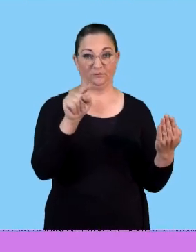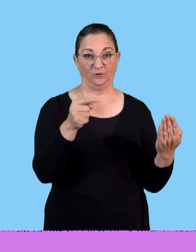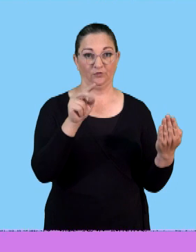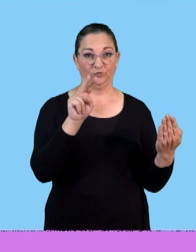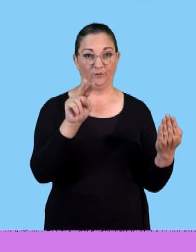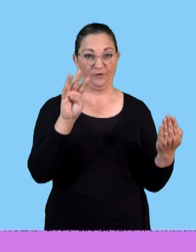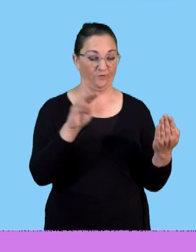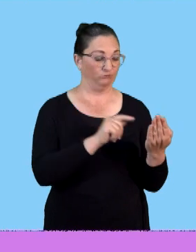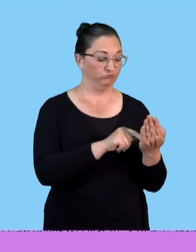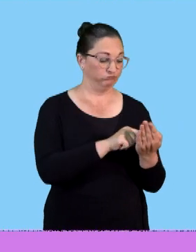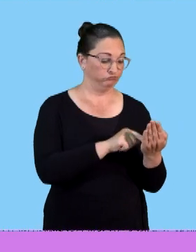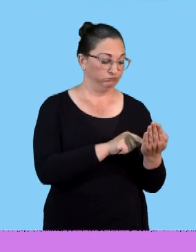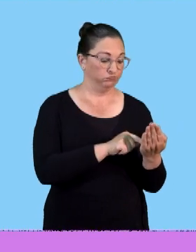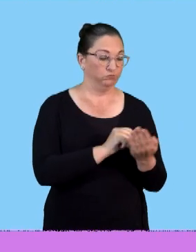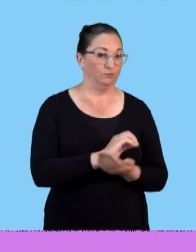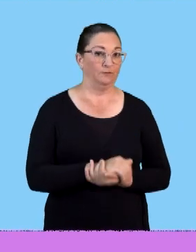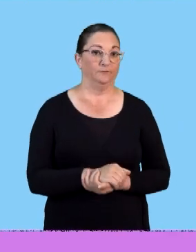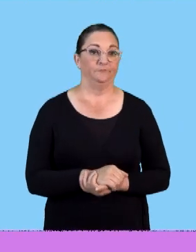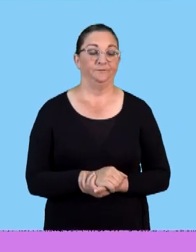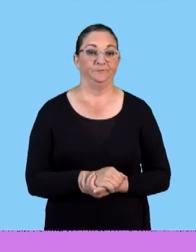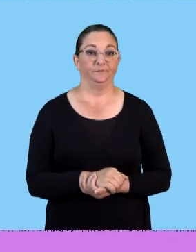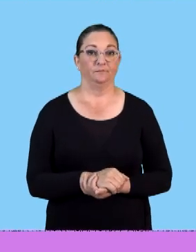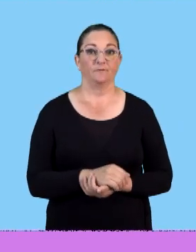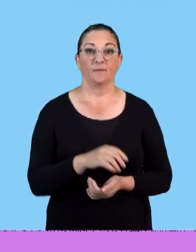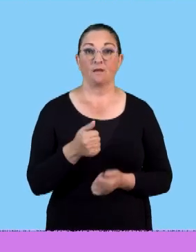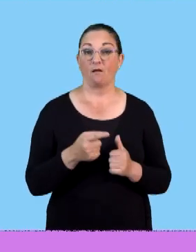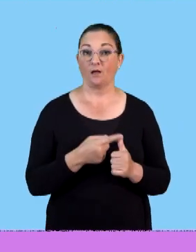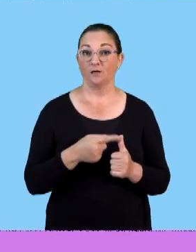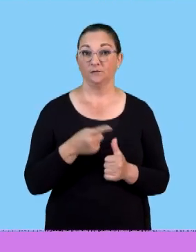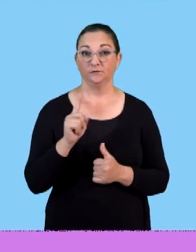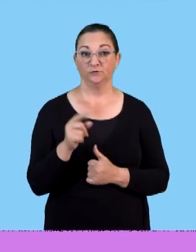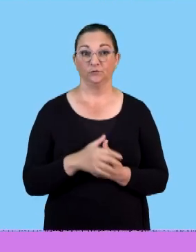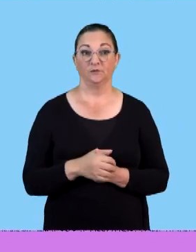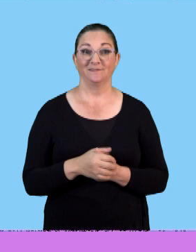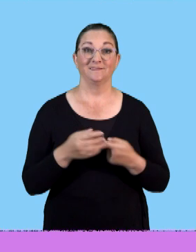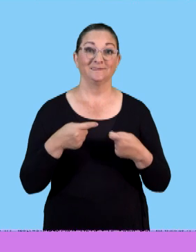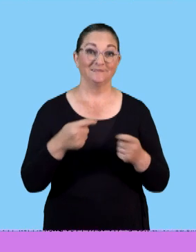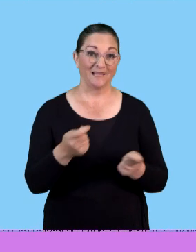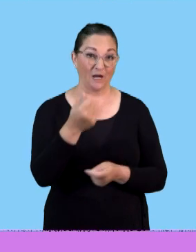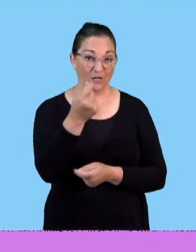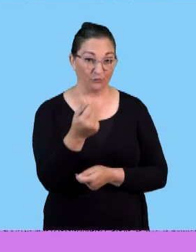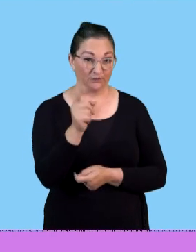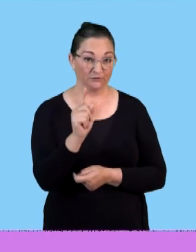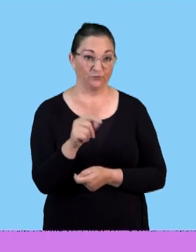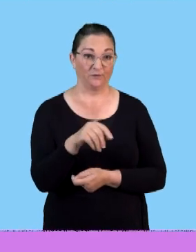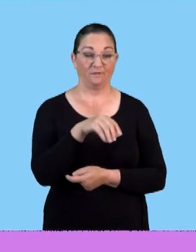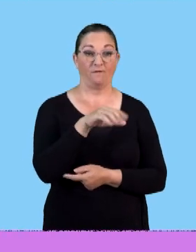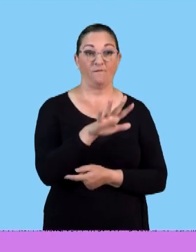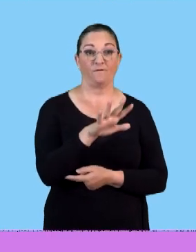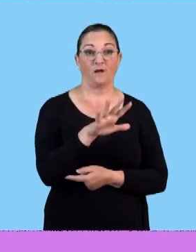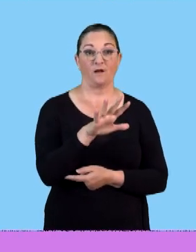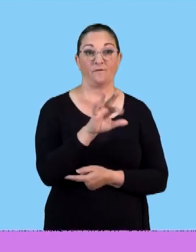429,627 rand and 24 cents. That will give us a selling